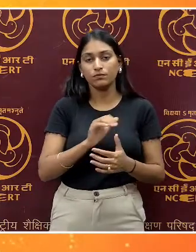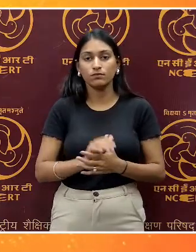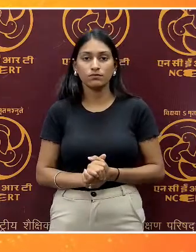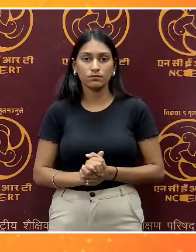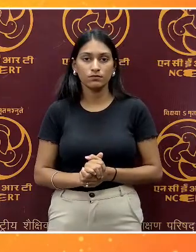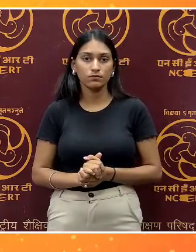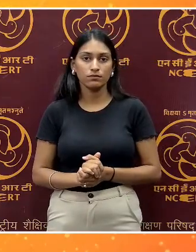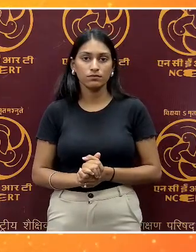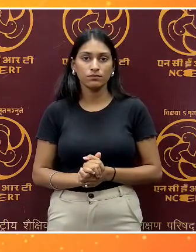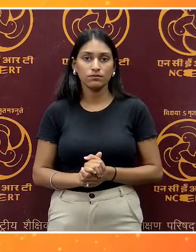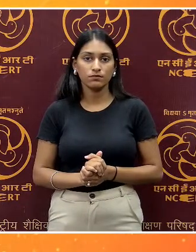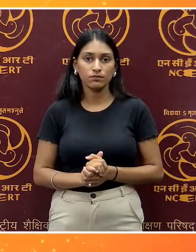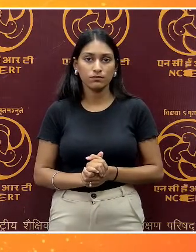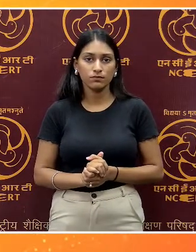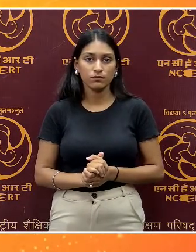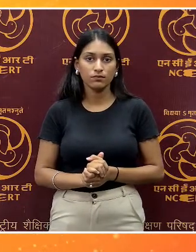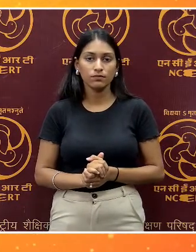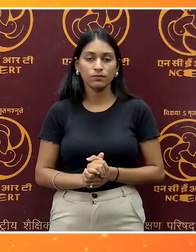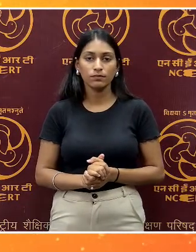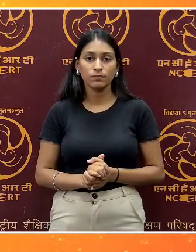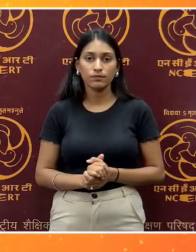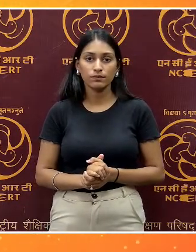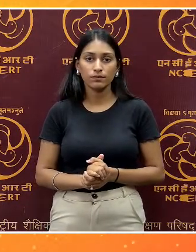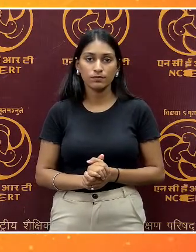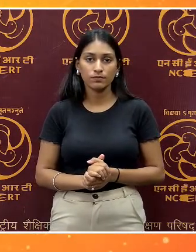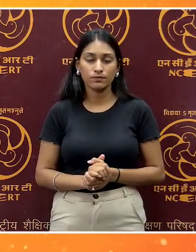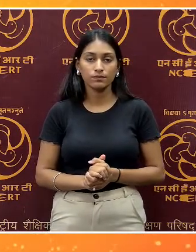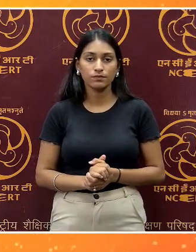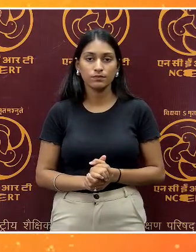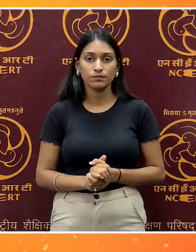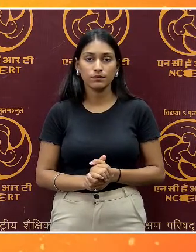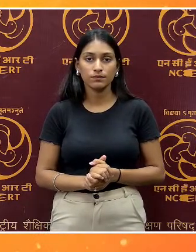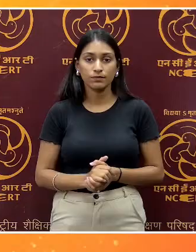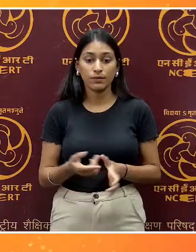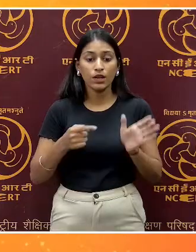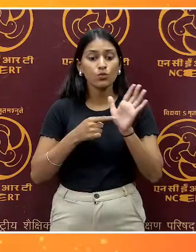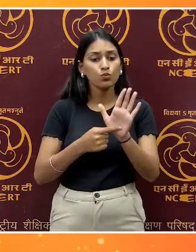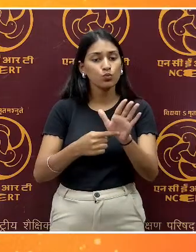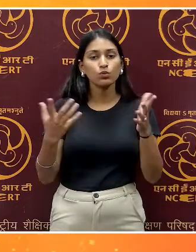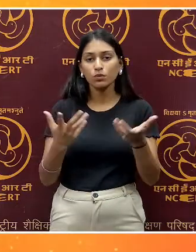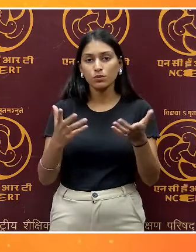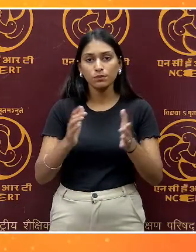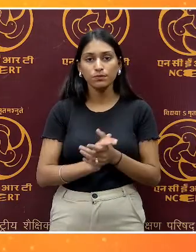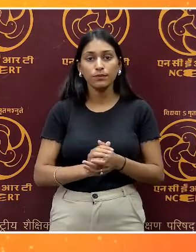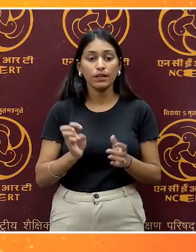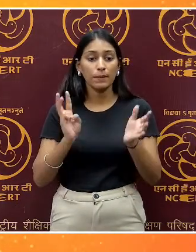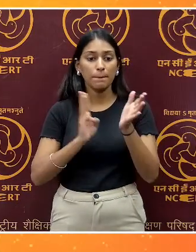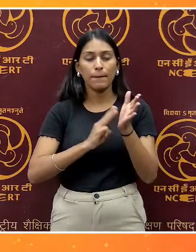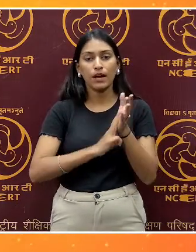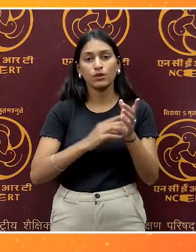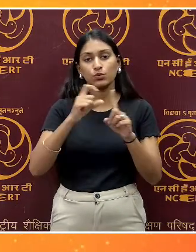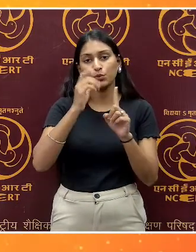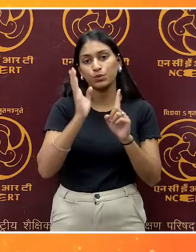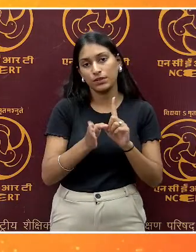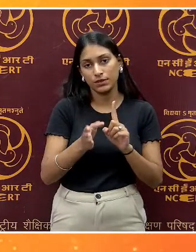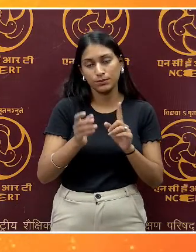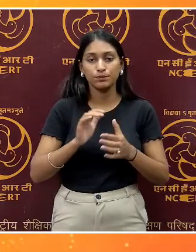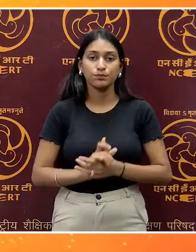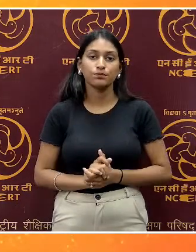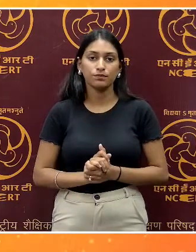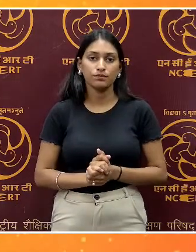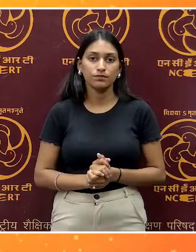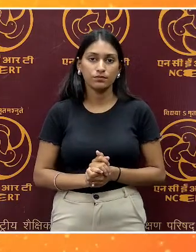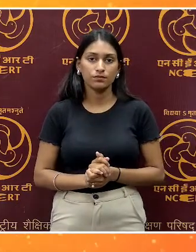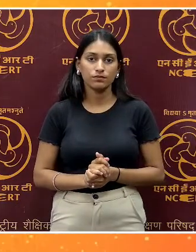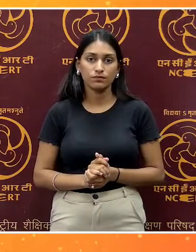is written in bold, it has a meaning, represents the magnitude and direction. Rest it will be clear when we